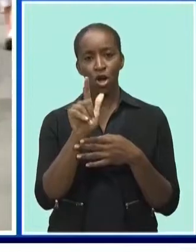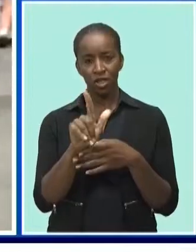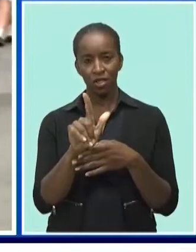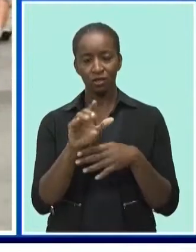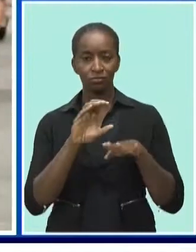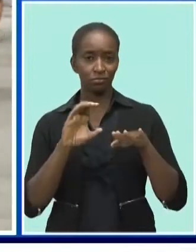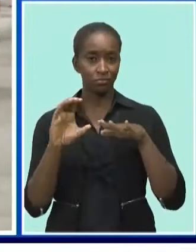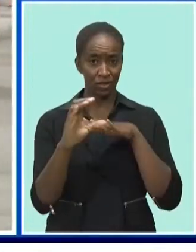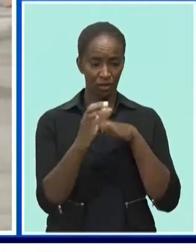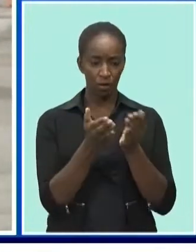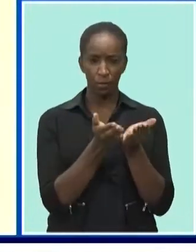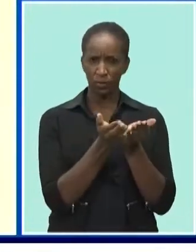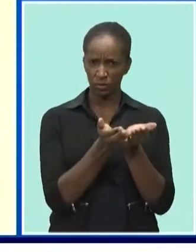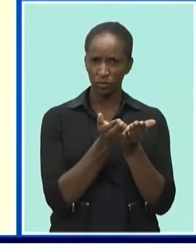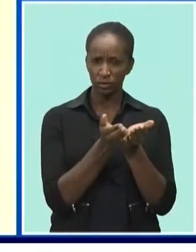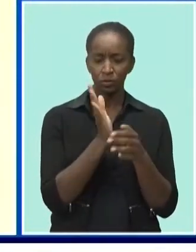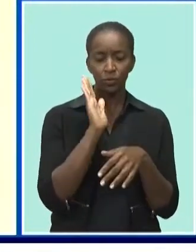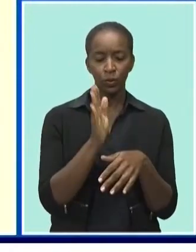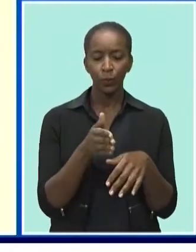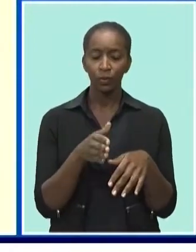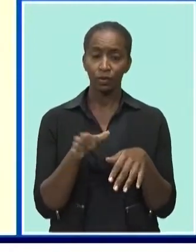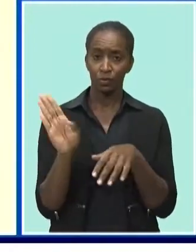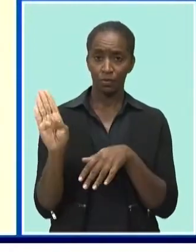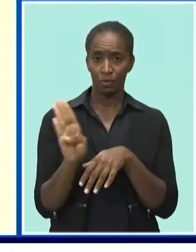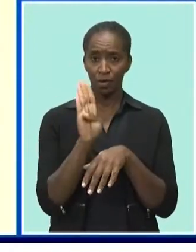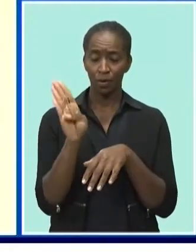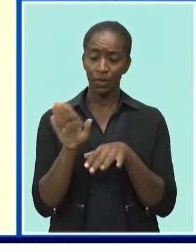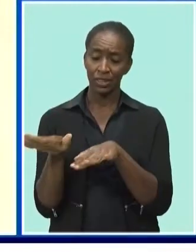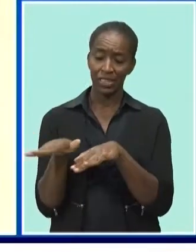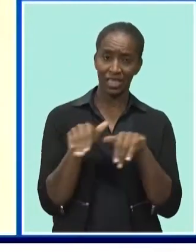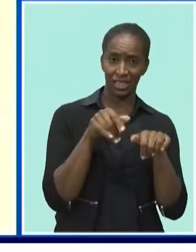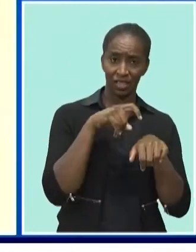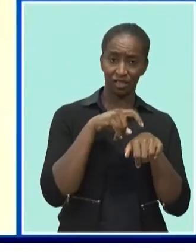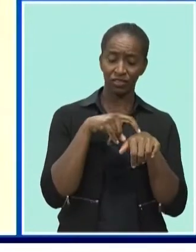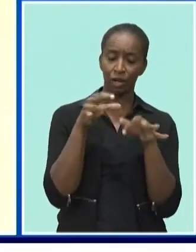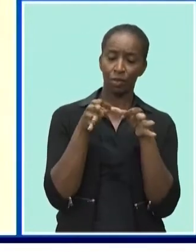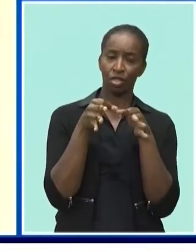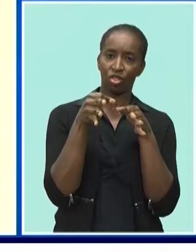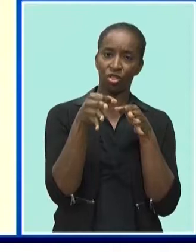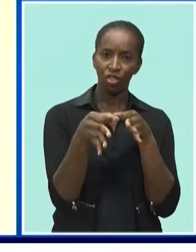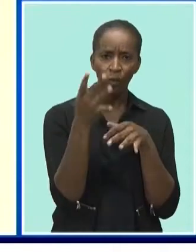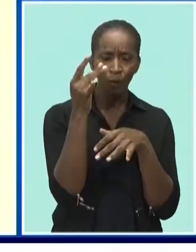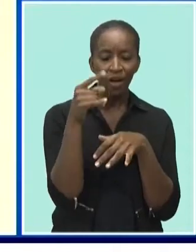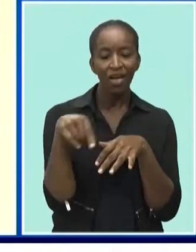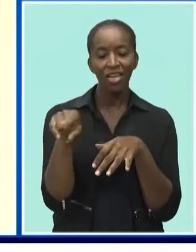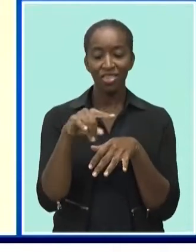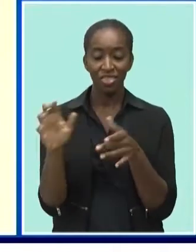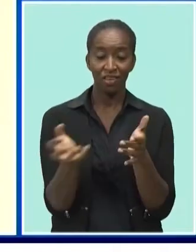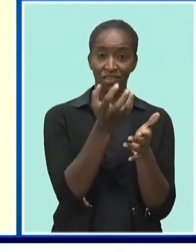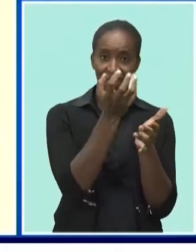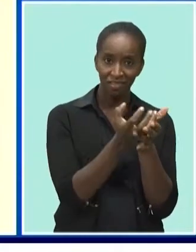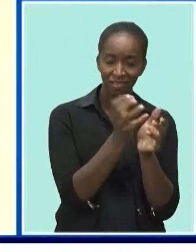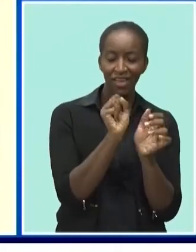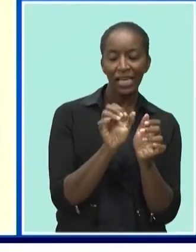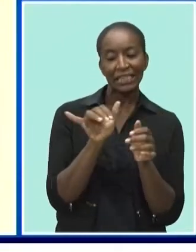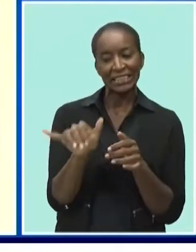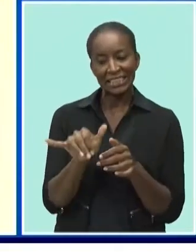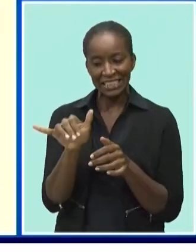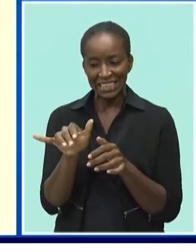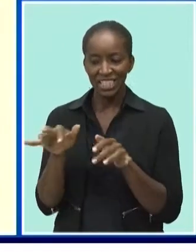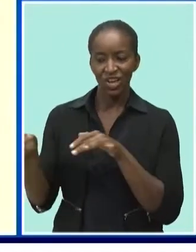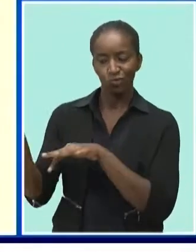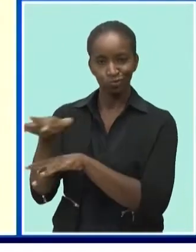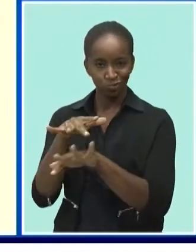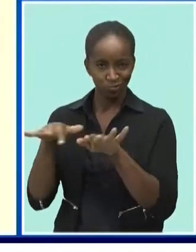allow their passengers to attend. I expect confidently that Carnival will confirm in the not too distant future their